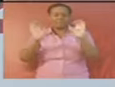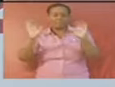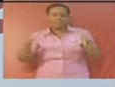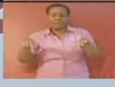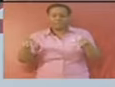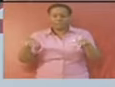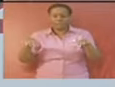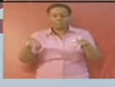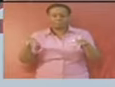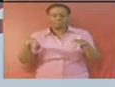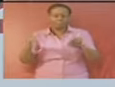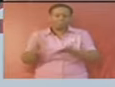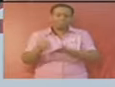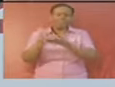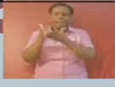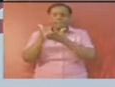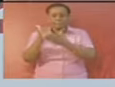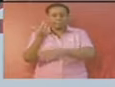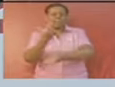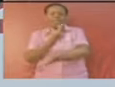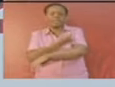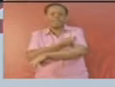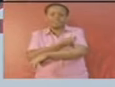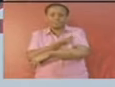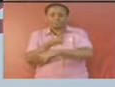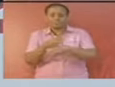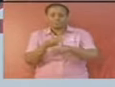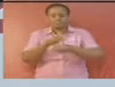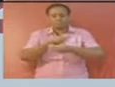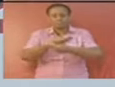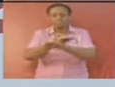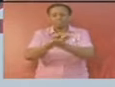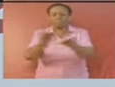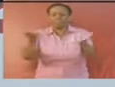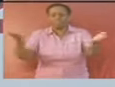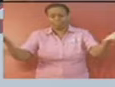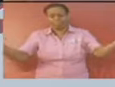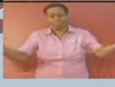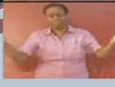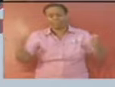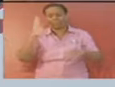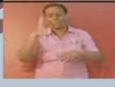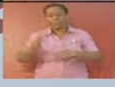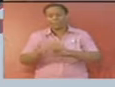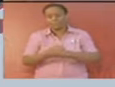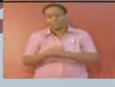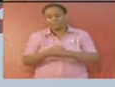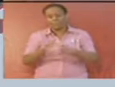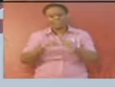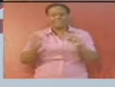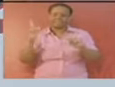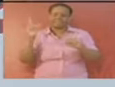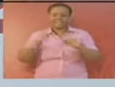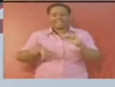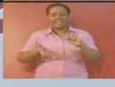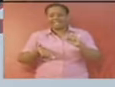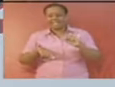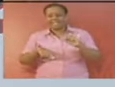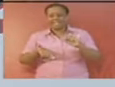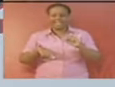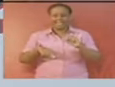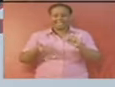distribution program. But we cannot make final decisions until we know which vaccine we are